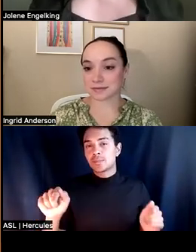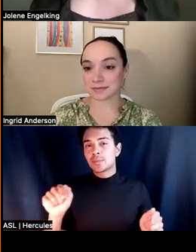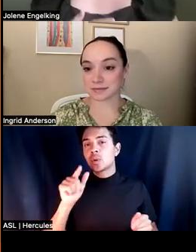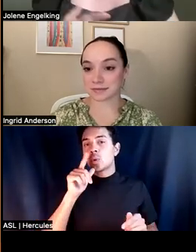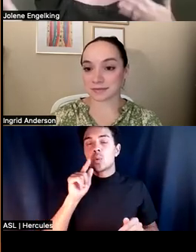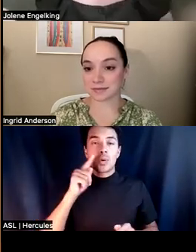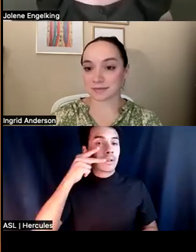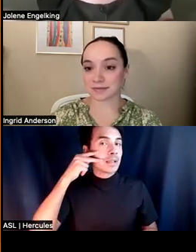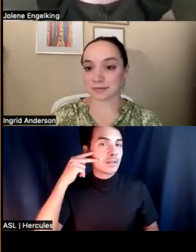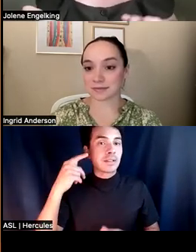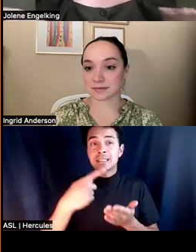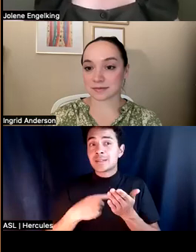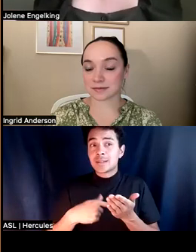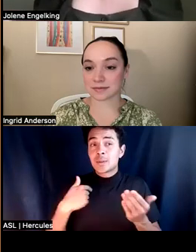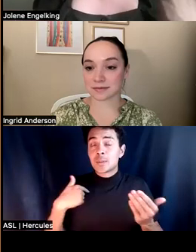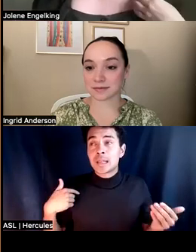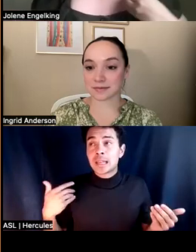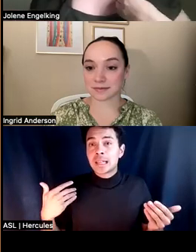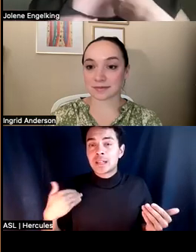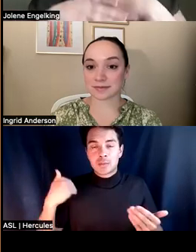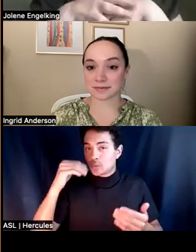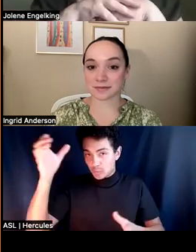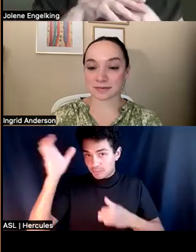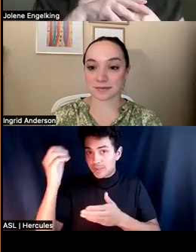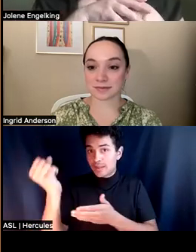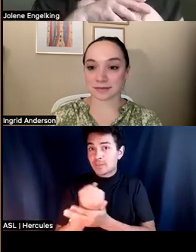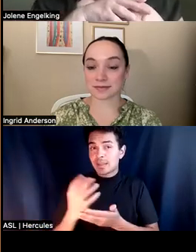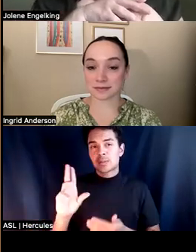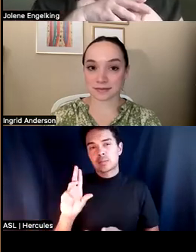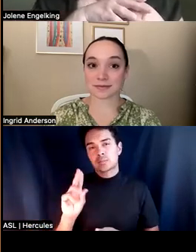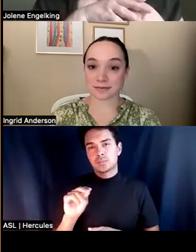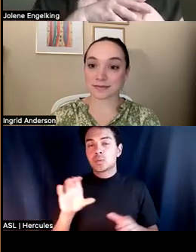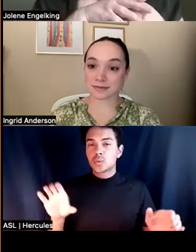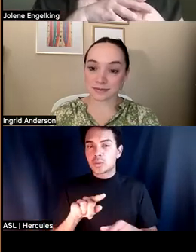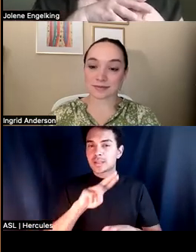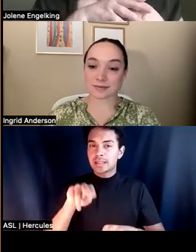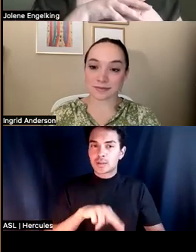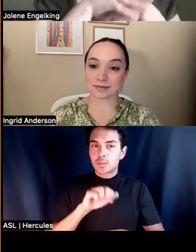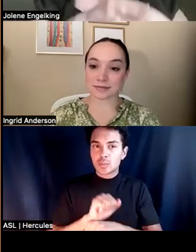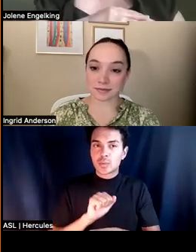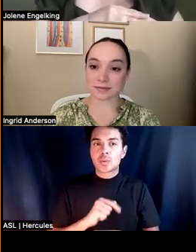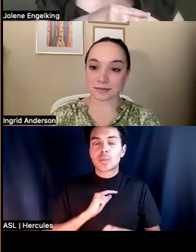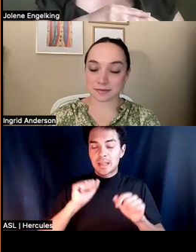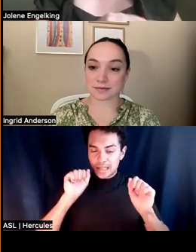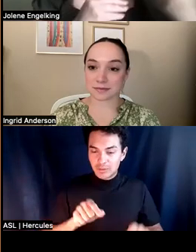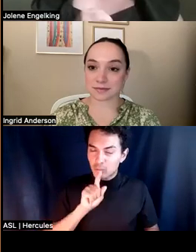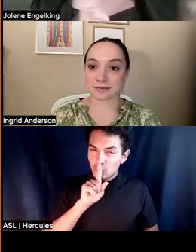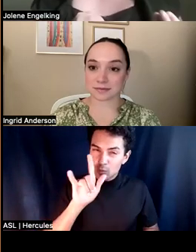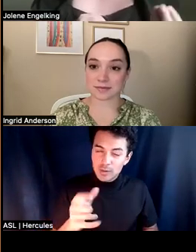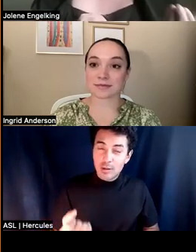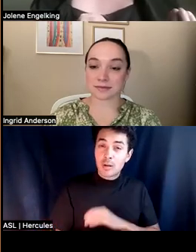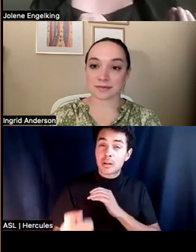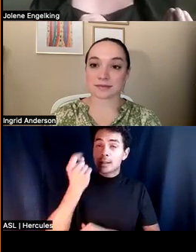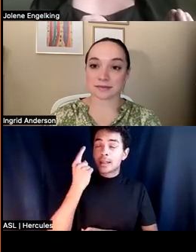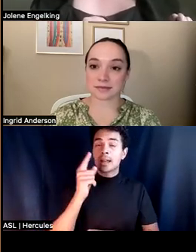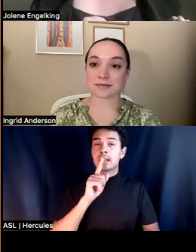Native, sometimes we don't know, like, we can't know everything. And especially doing this national work, like there's no way that we can truly understand the nuances